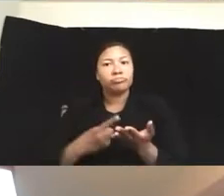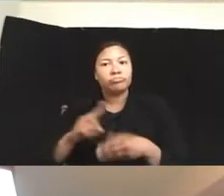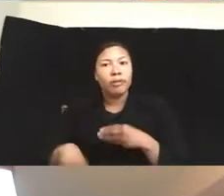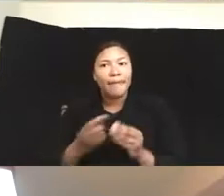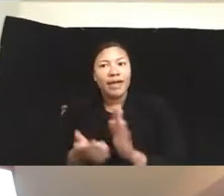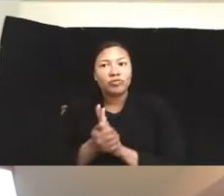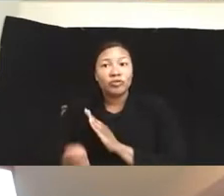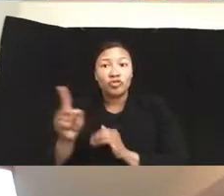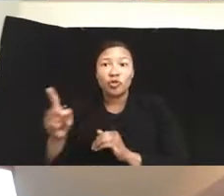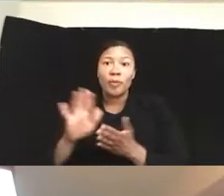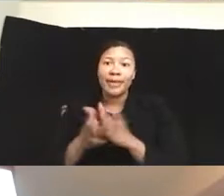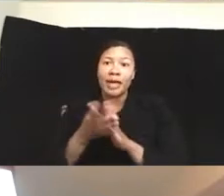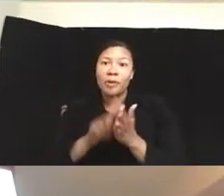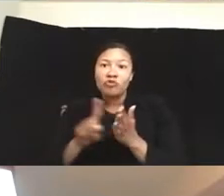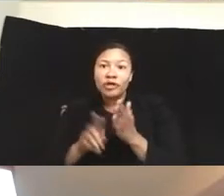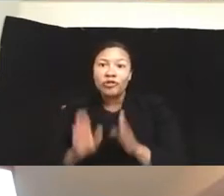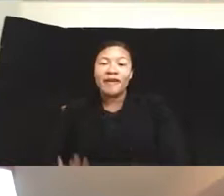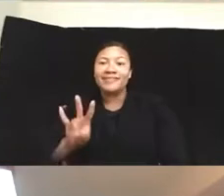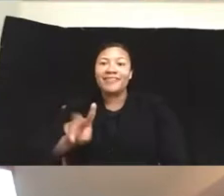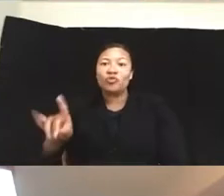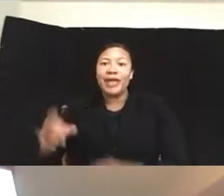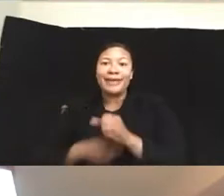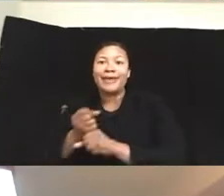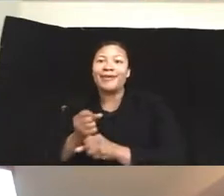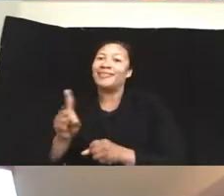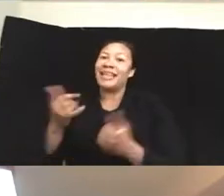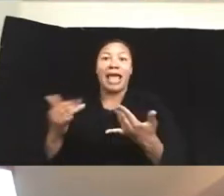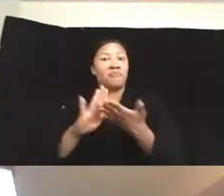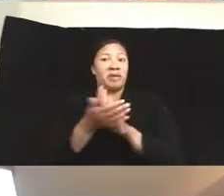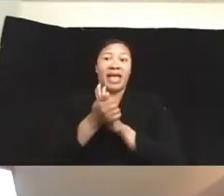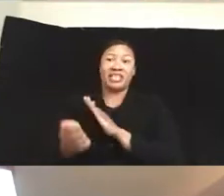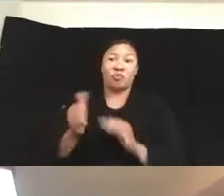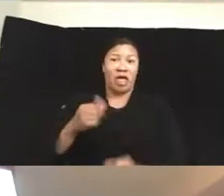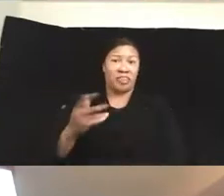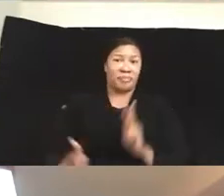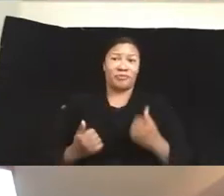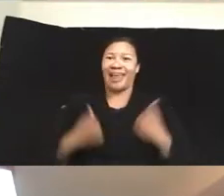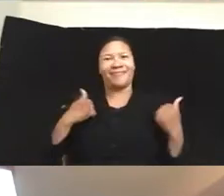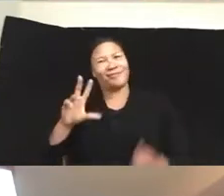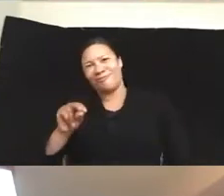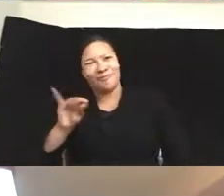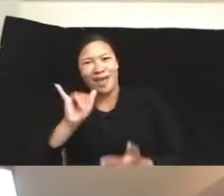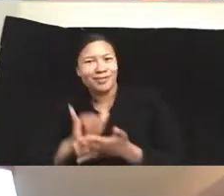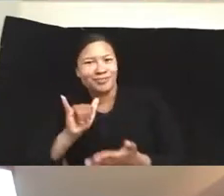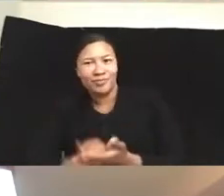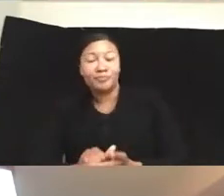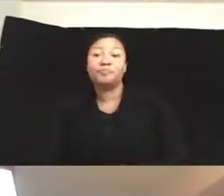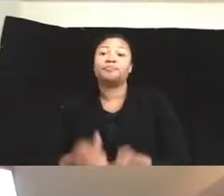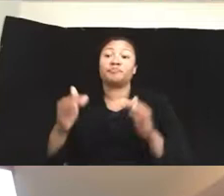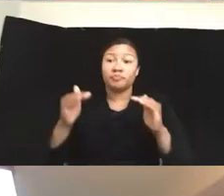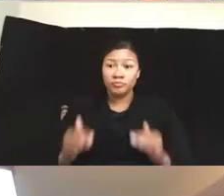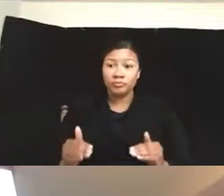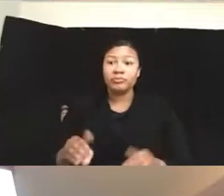an expert on the lives of others. That was powerful. Another comment. And then Megan Shang says, as a current PhD SIS student